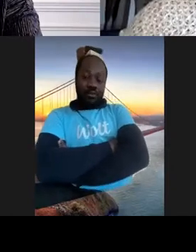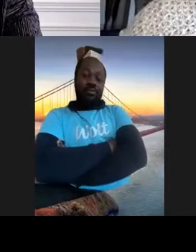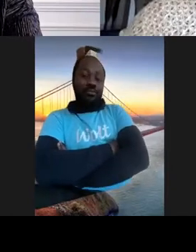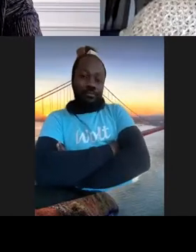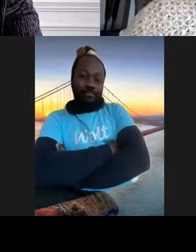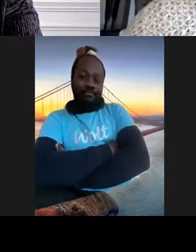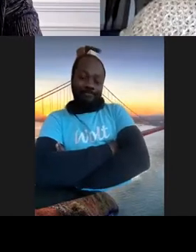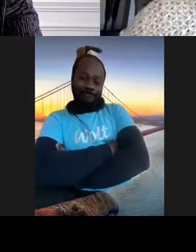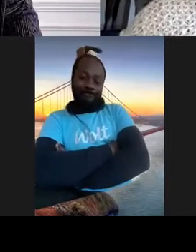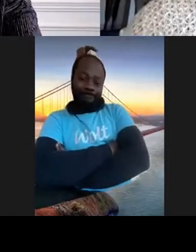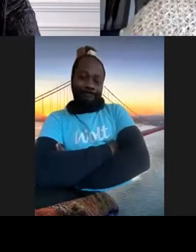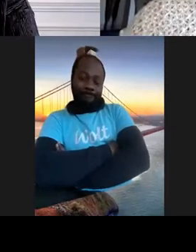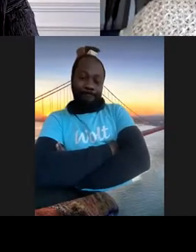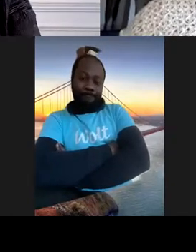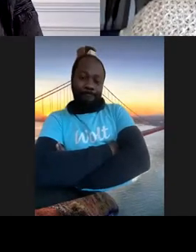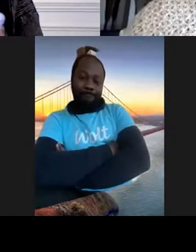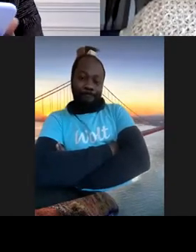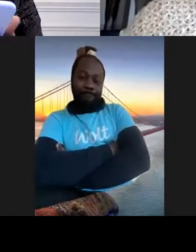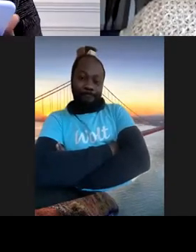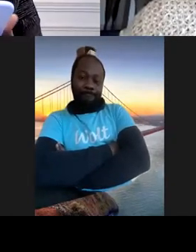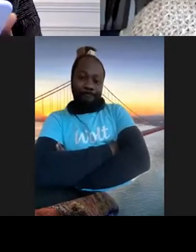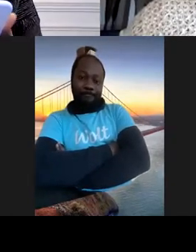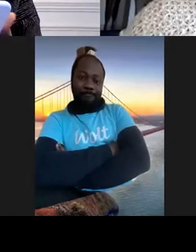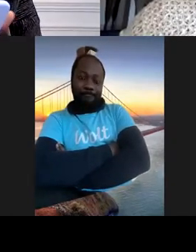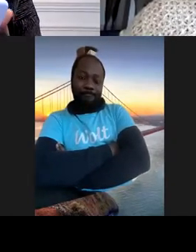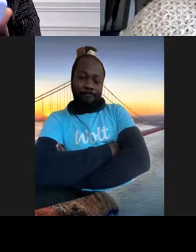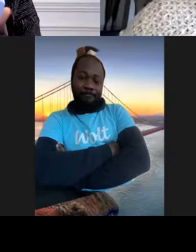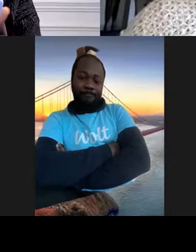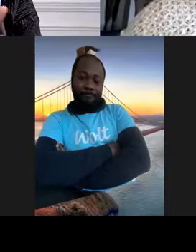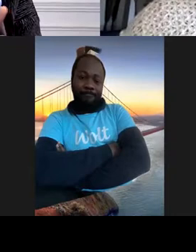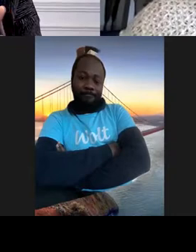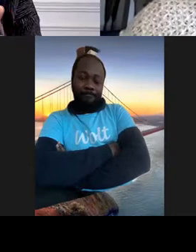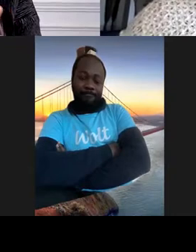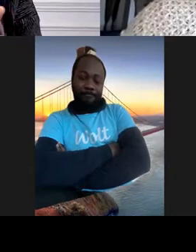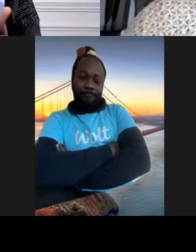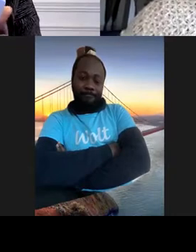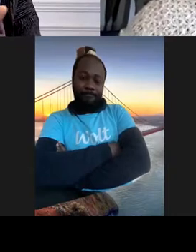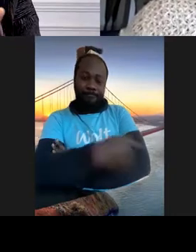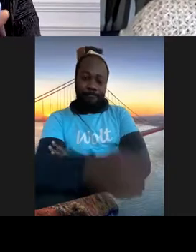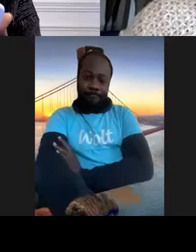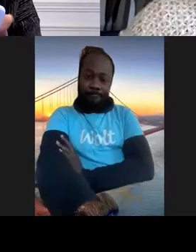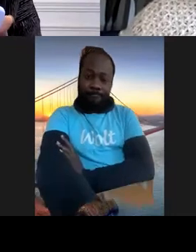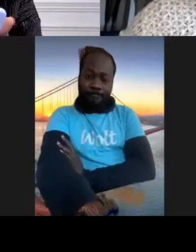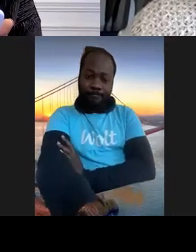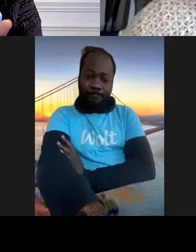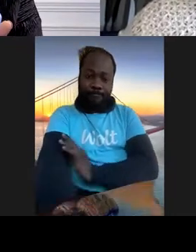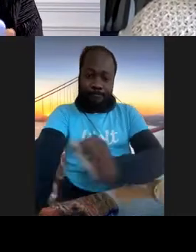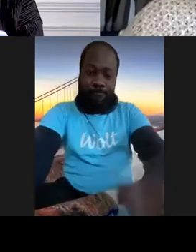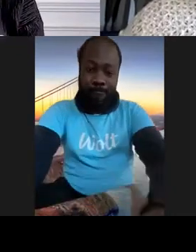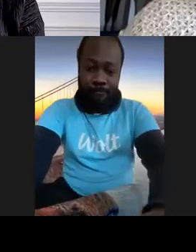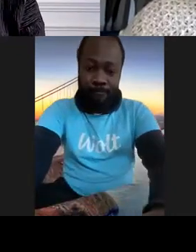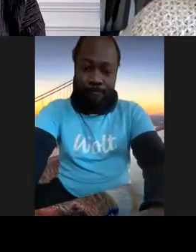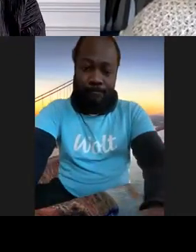also. Yes. Yes. In the US as well, I was interpreting as a toddler and still interpreting now, even though we